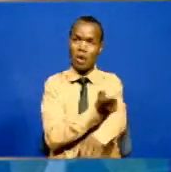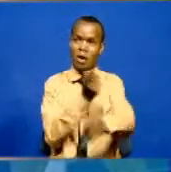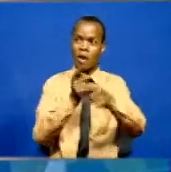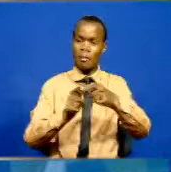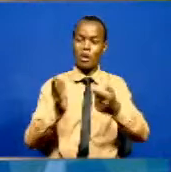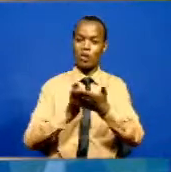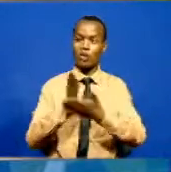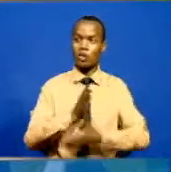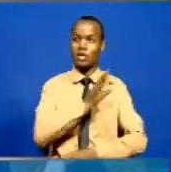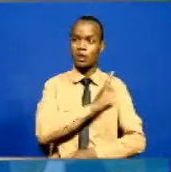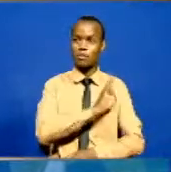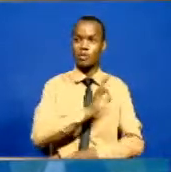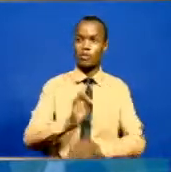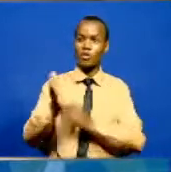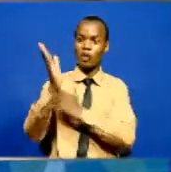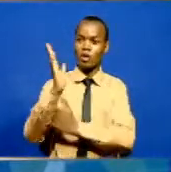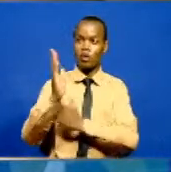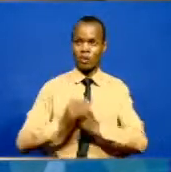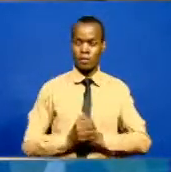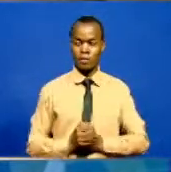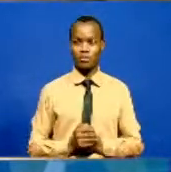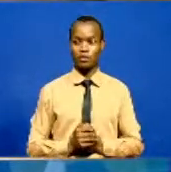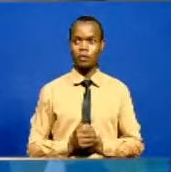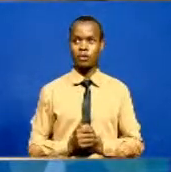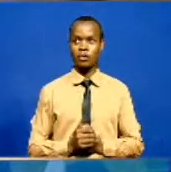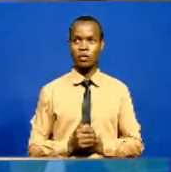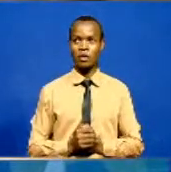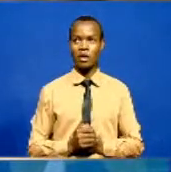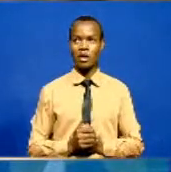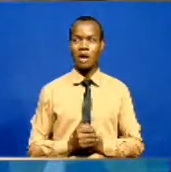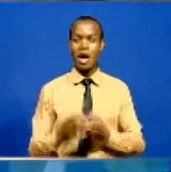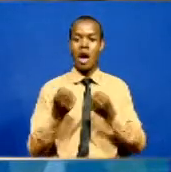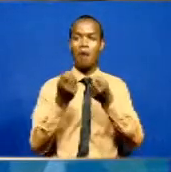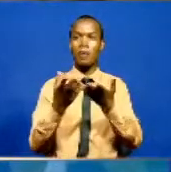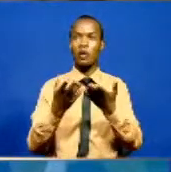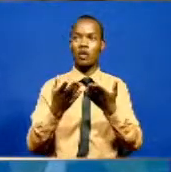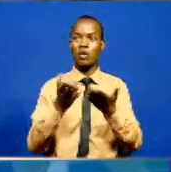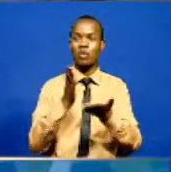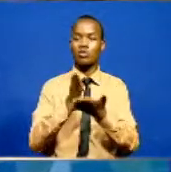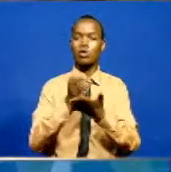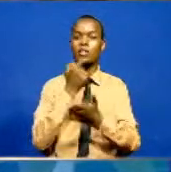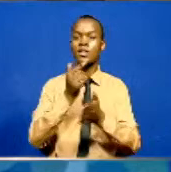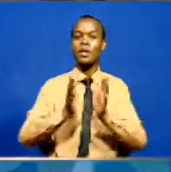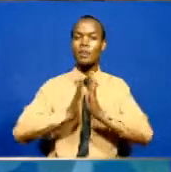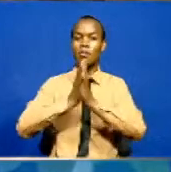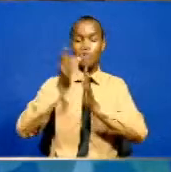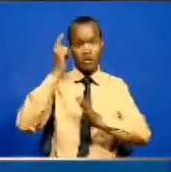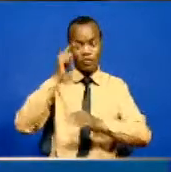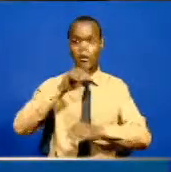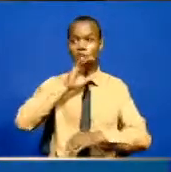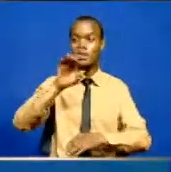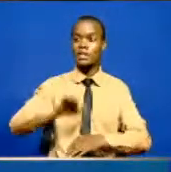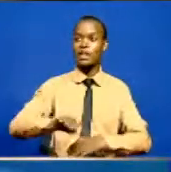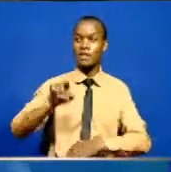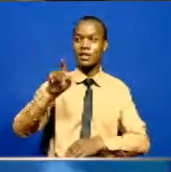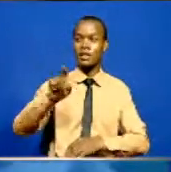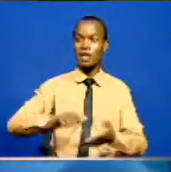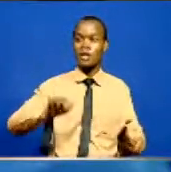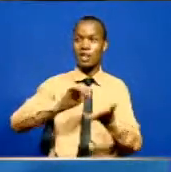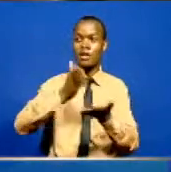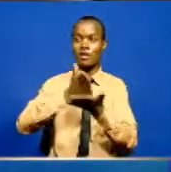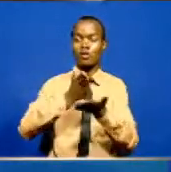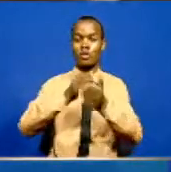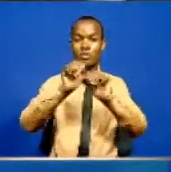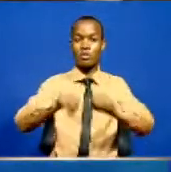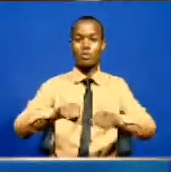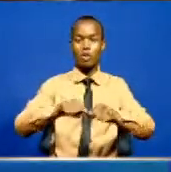Spirit of God. How many of us could say we pray for this man that he proves a man